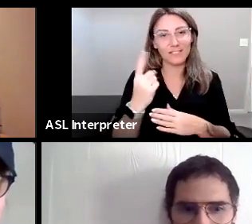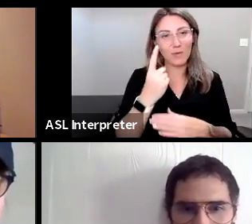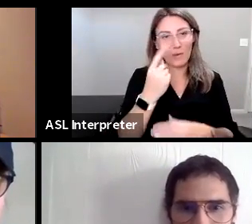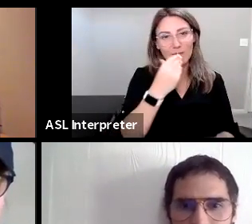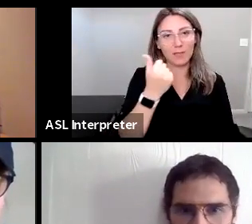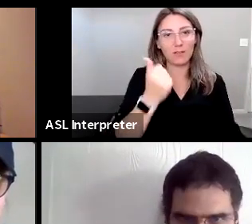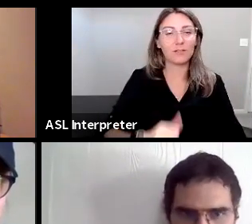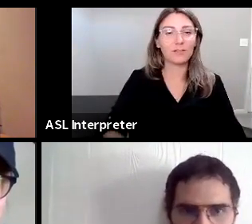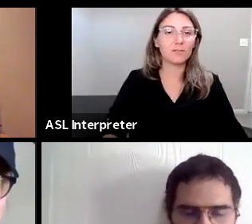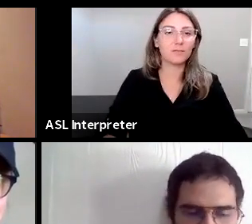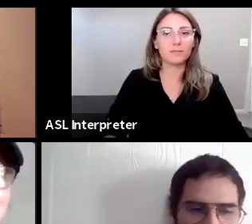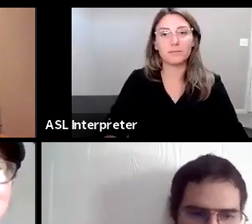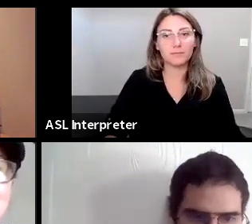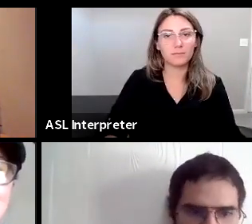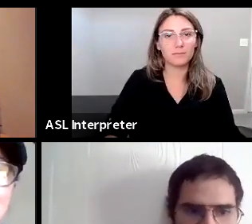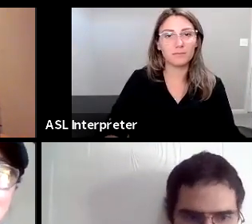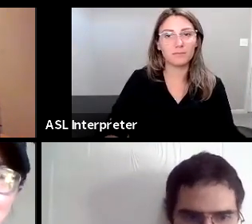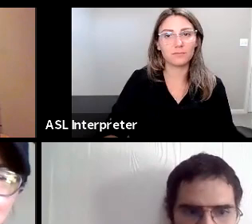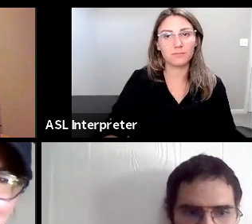better.